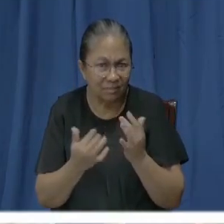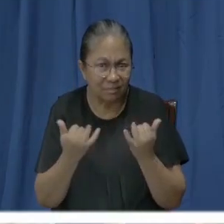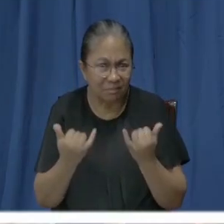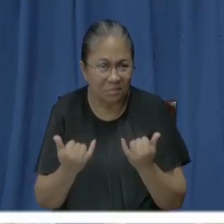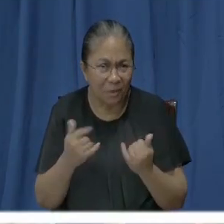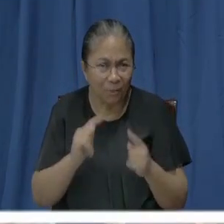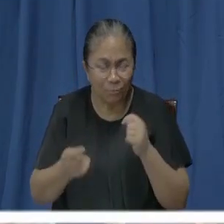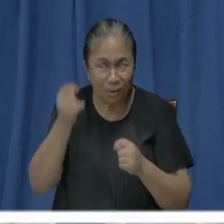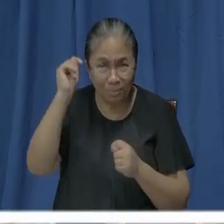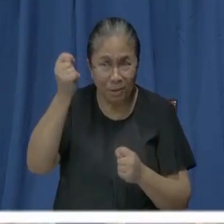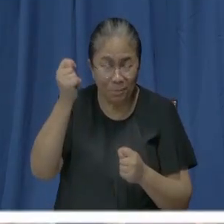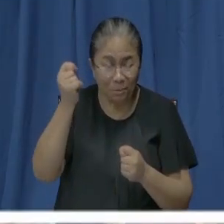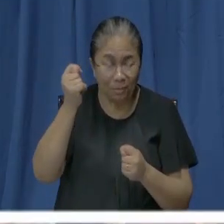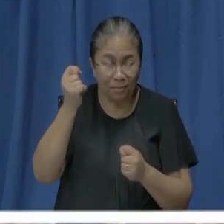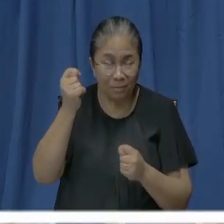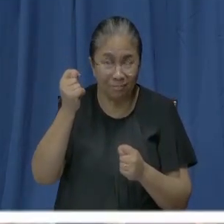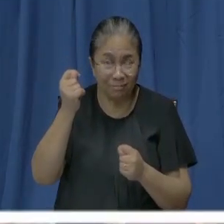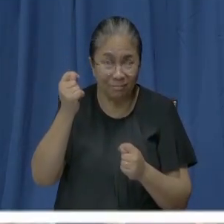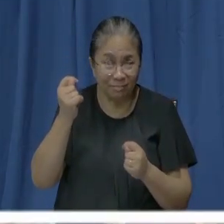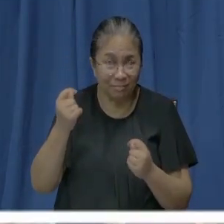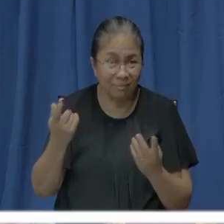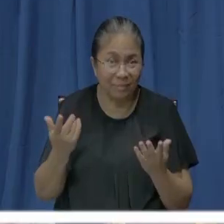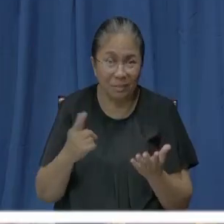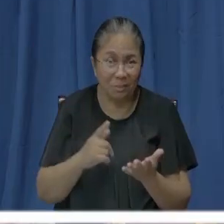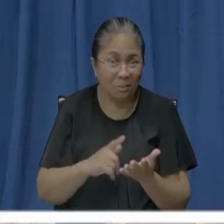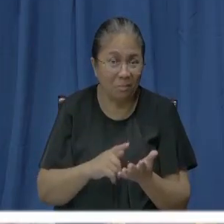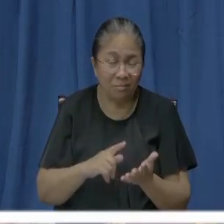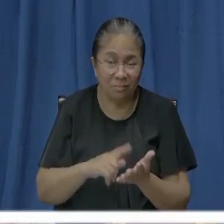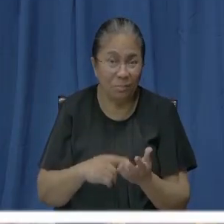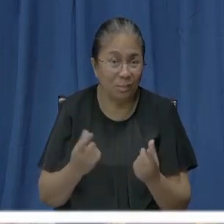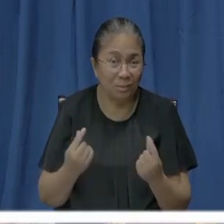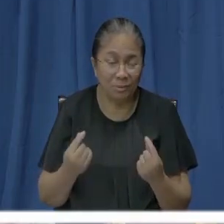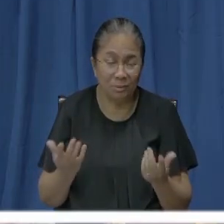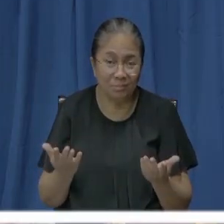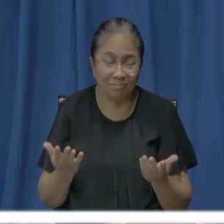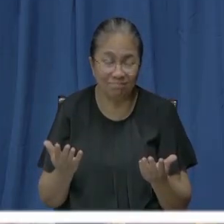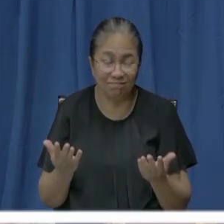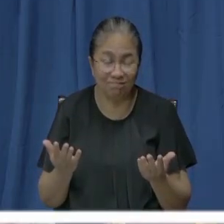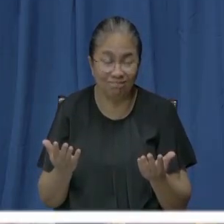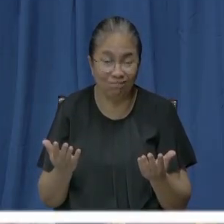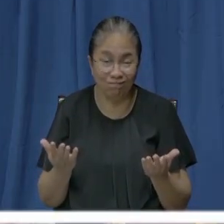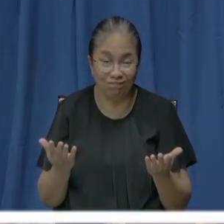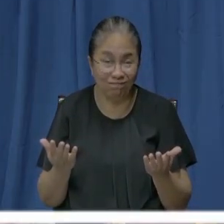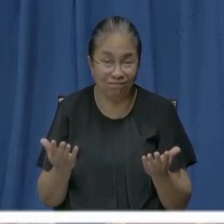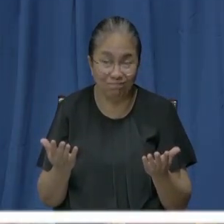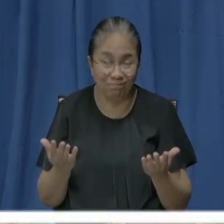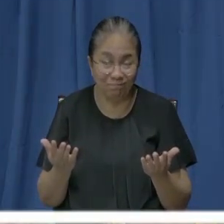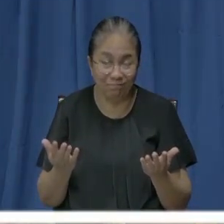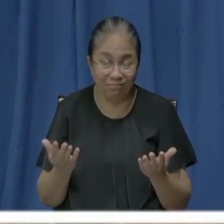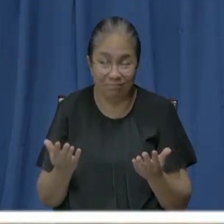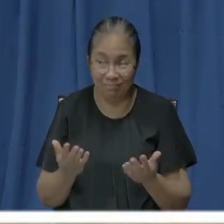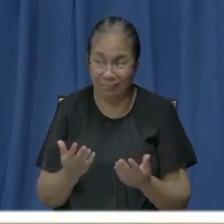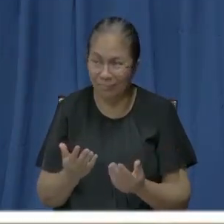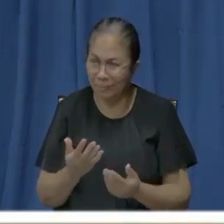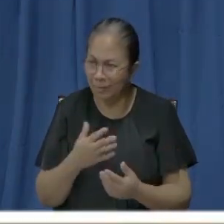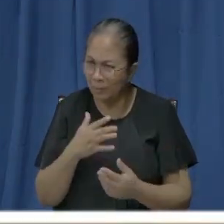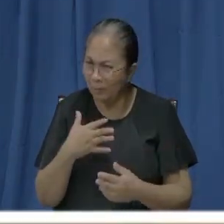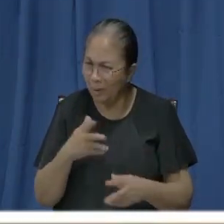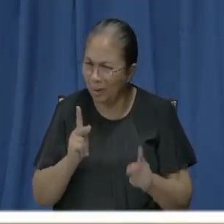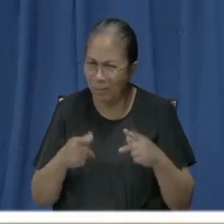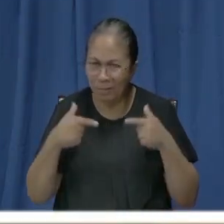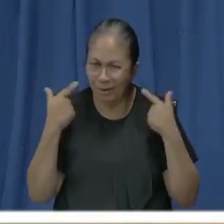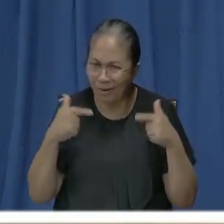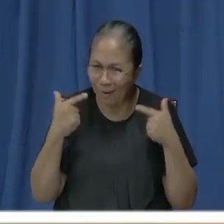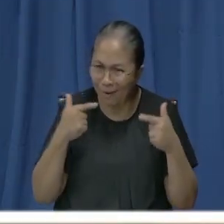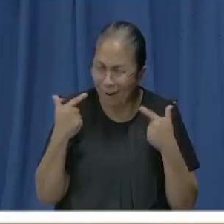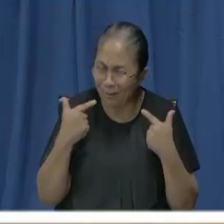I'm not sure why the laughter here. Help me, somebody explain to me what is going on. I'm completely